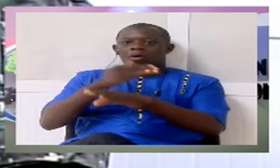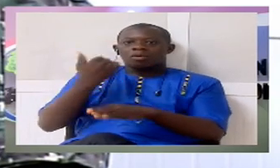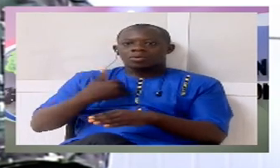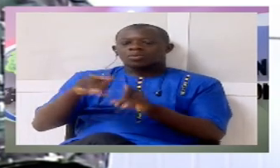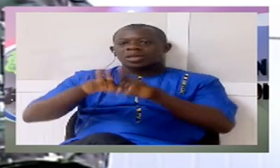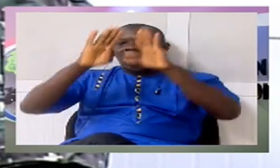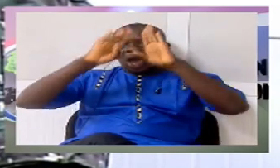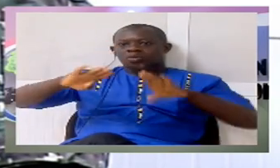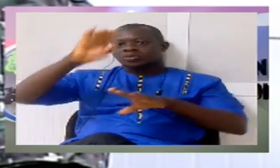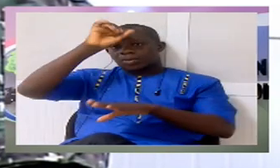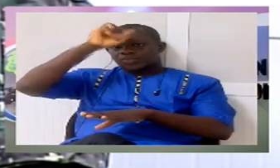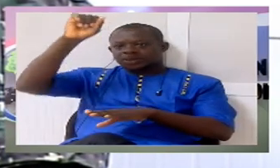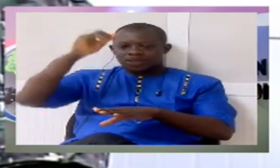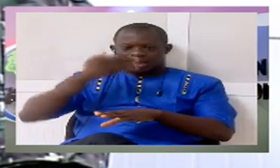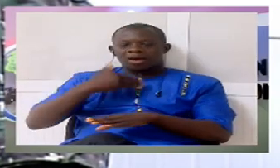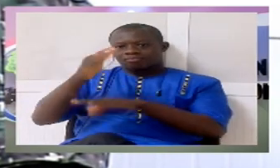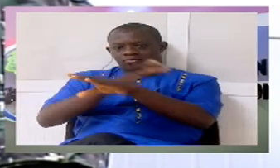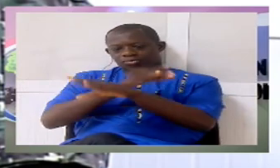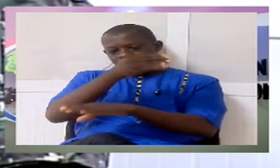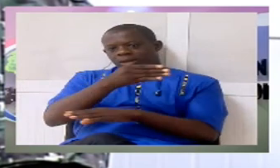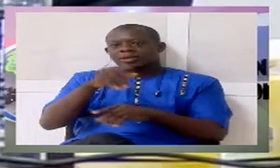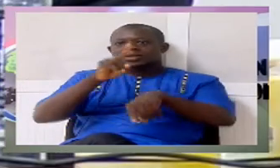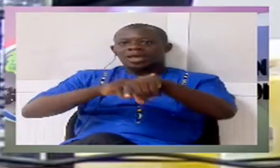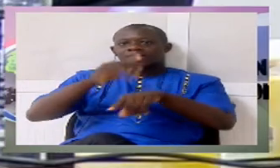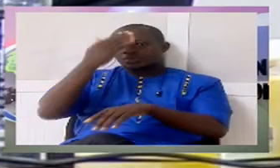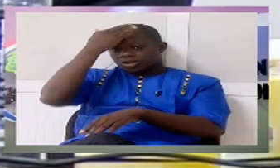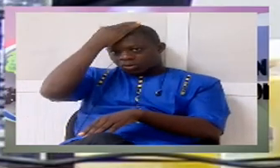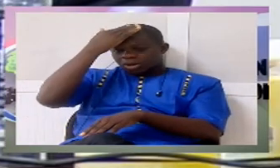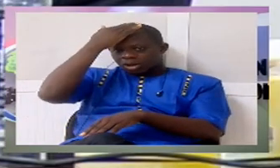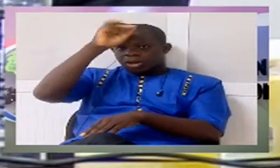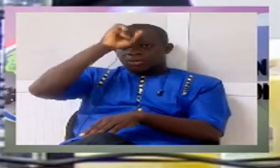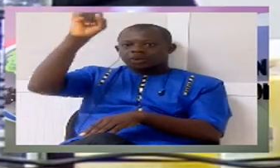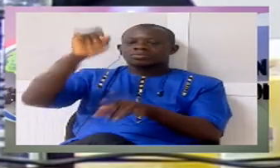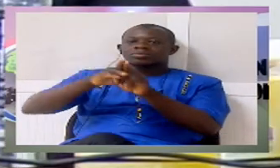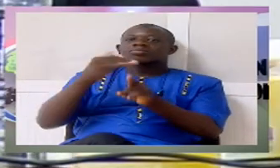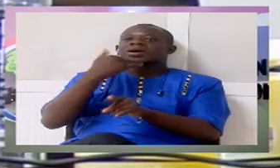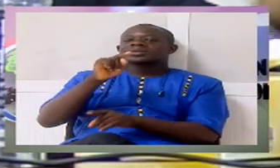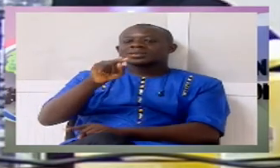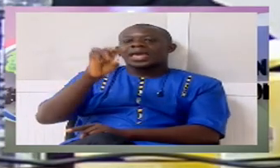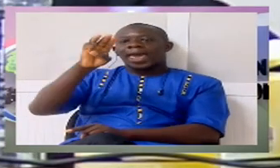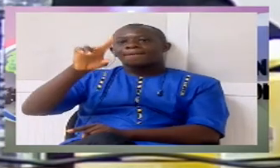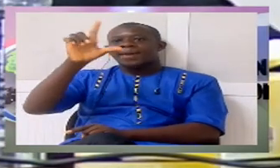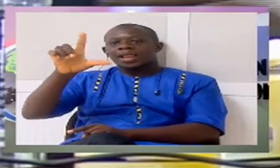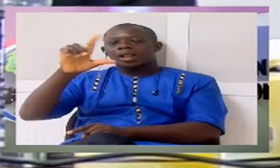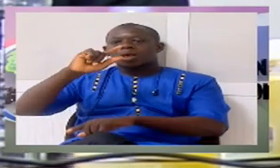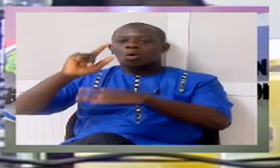it's a 4x4, just as the ones that were at the State House during Jawara's time. Was it an ML or was it this